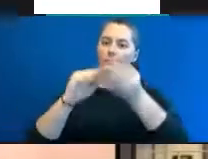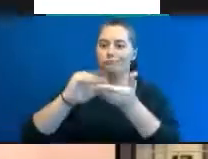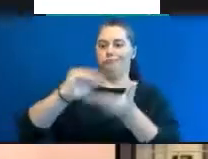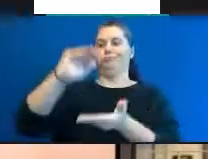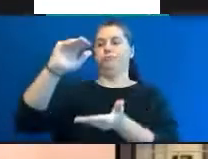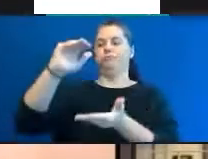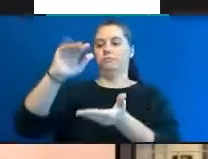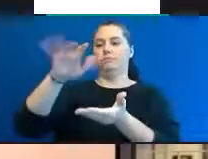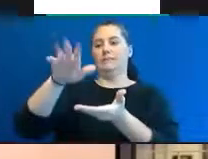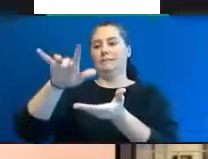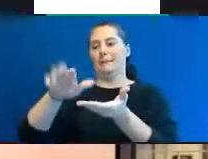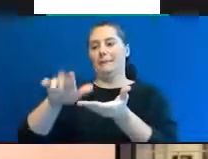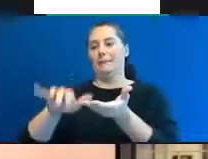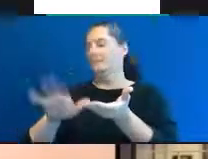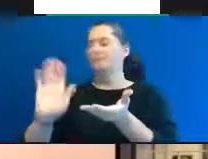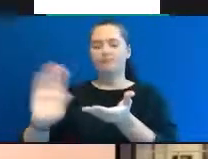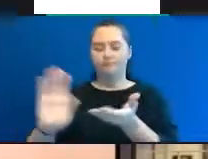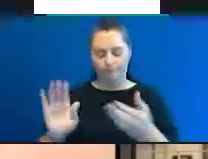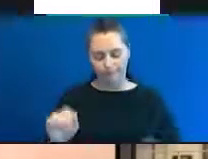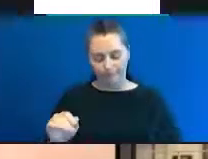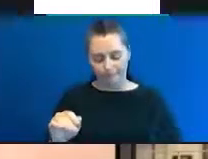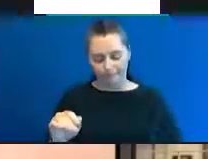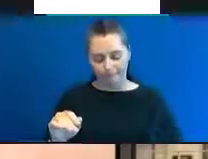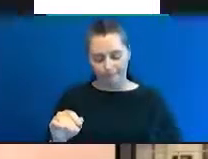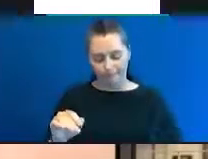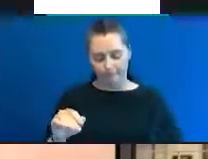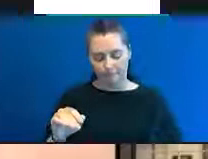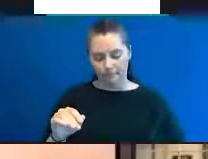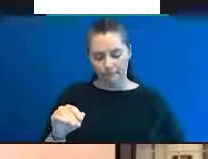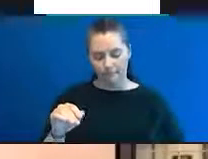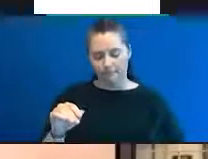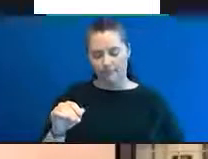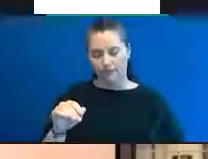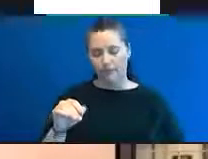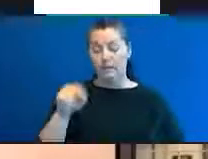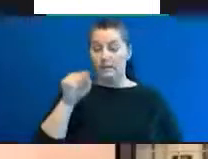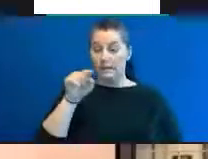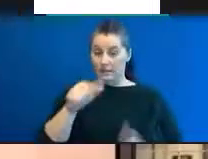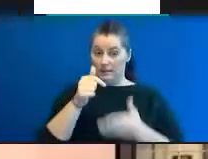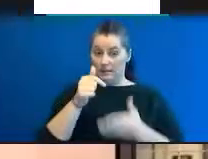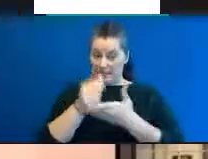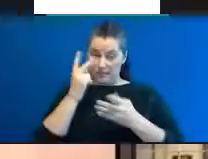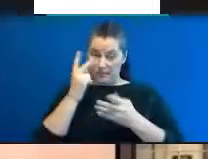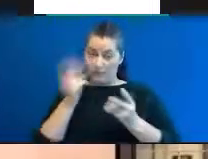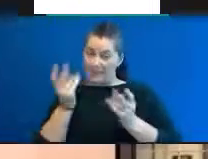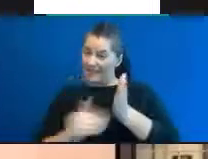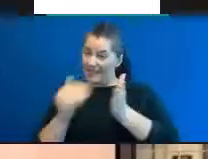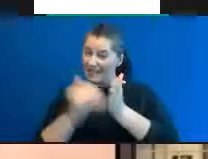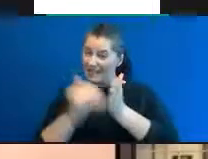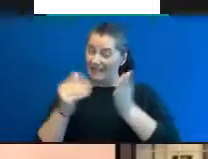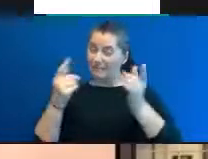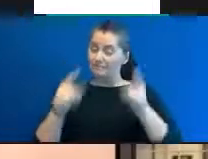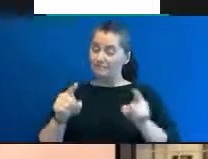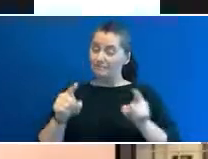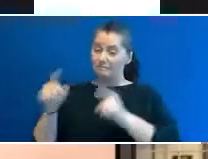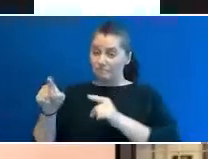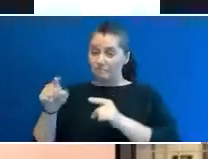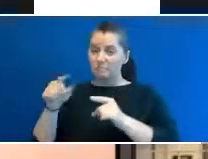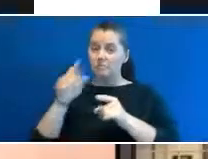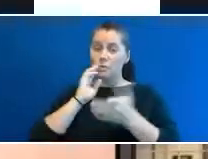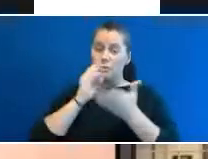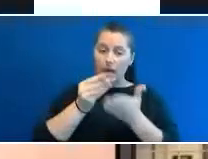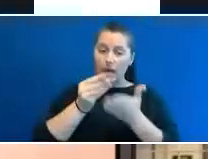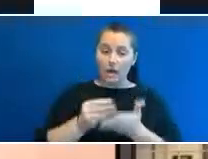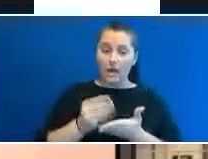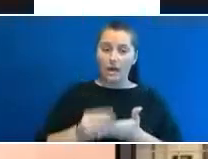If we come to the reoccurring expenses, this helps us with the hierarchy within an organization. So Aaron may be a director